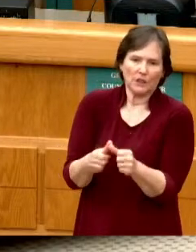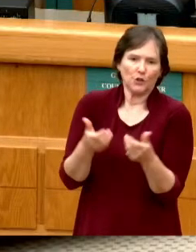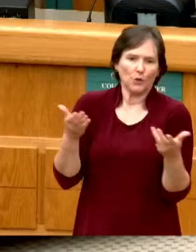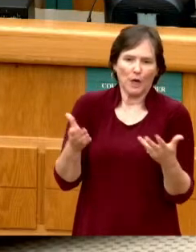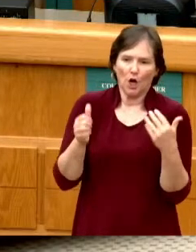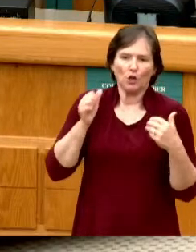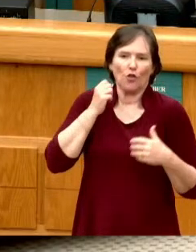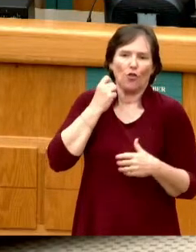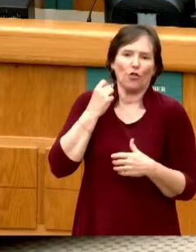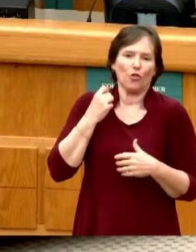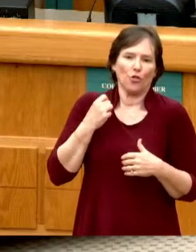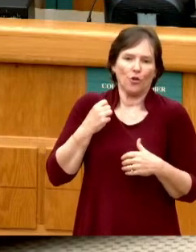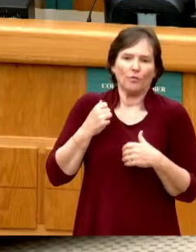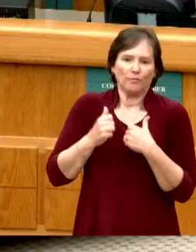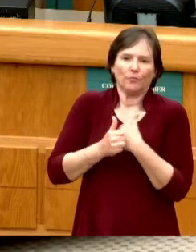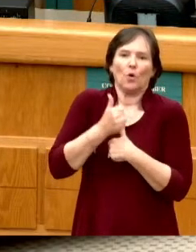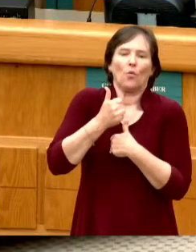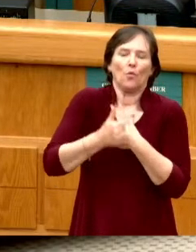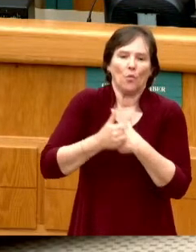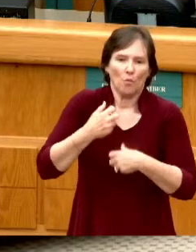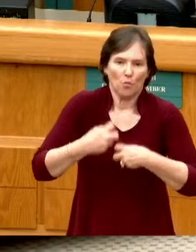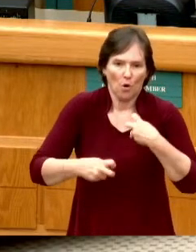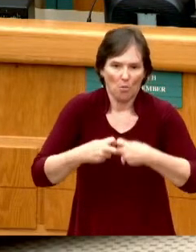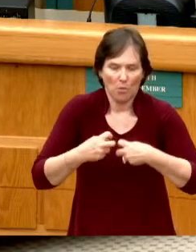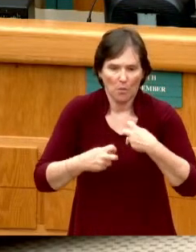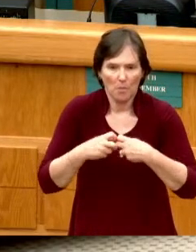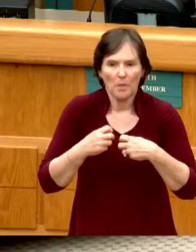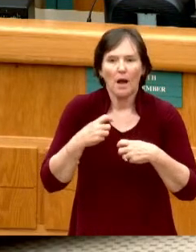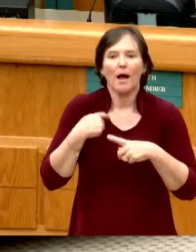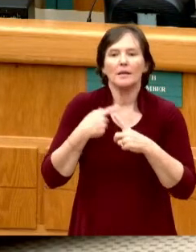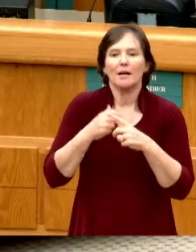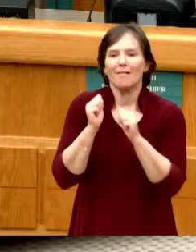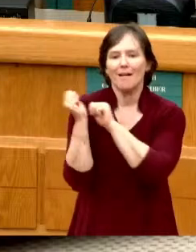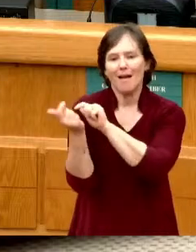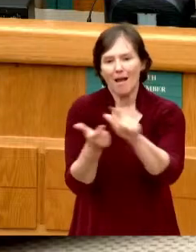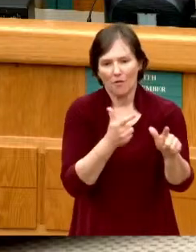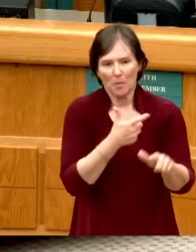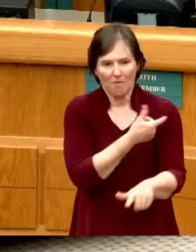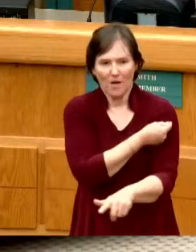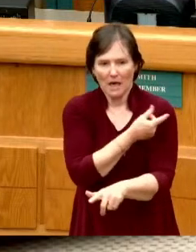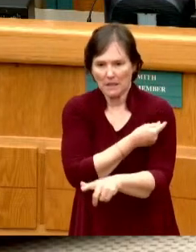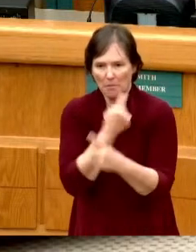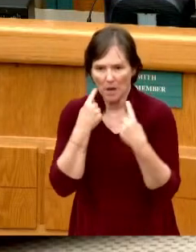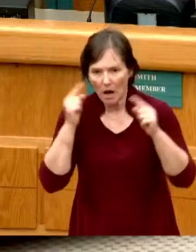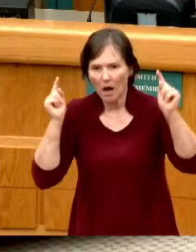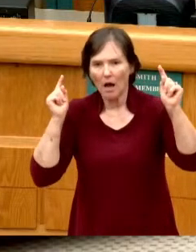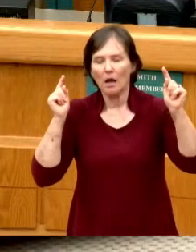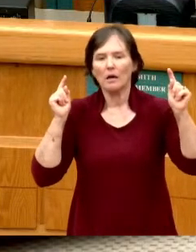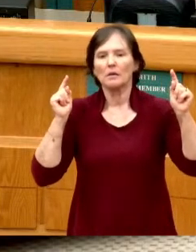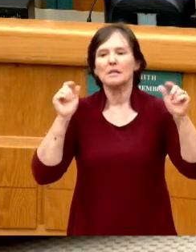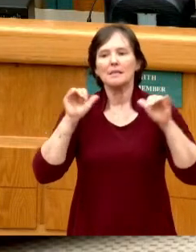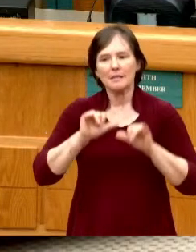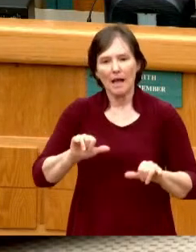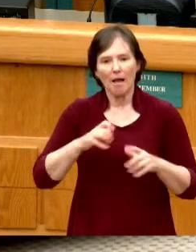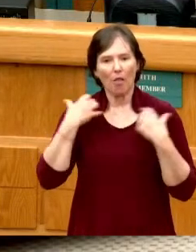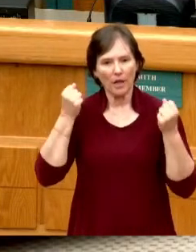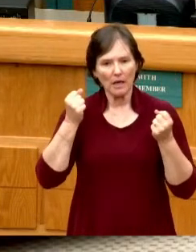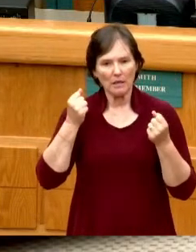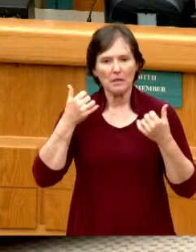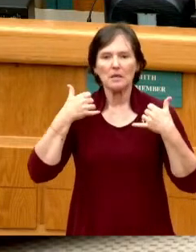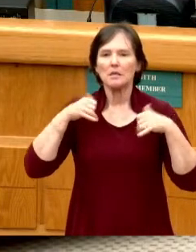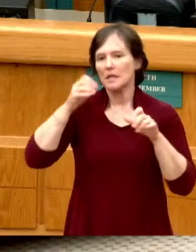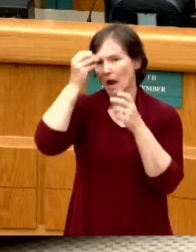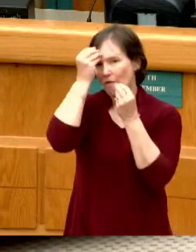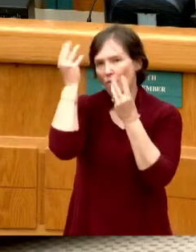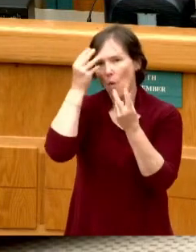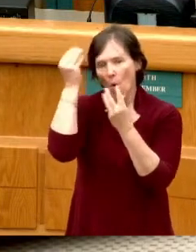is vaccinated. Stay healthy, stay protected, and stay informed. Thank you. En las últimas